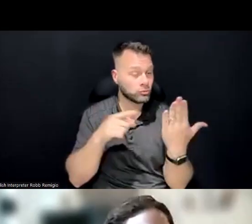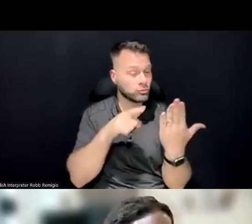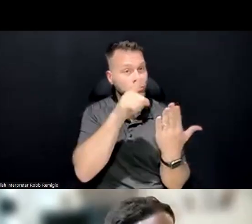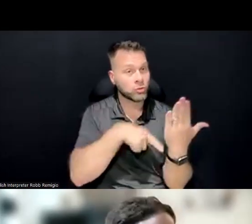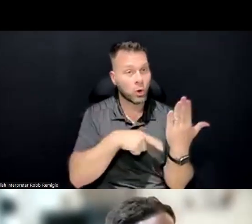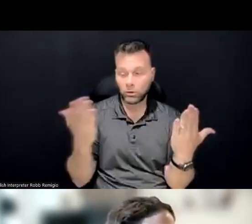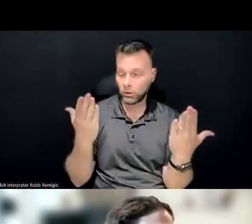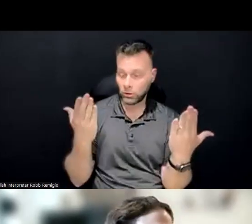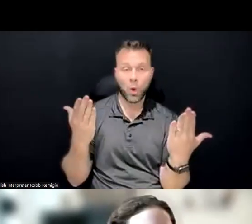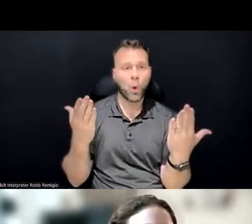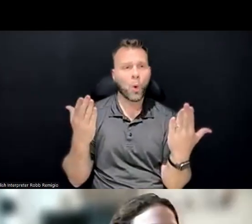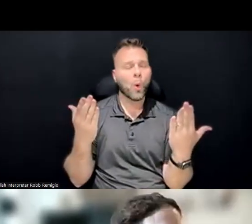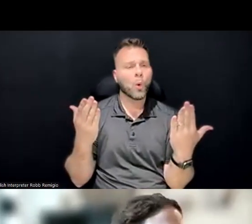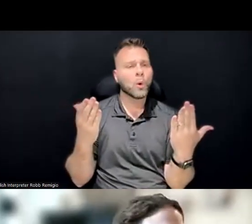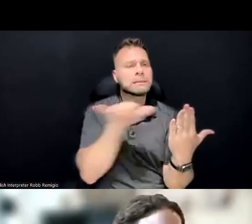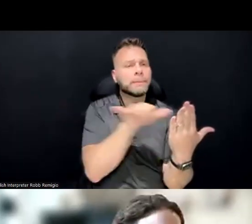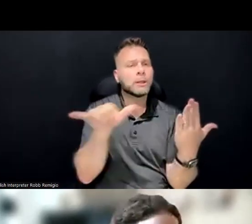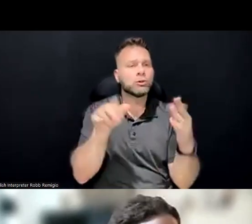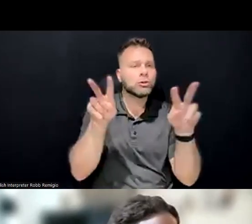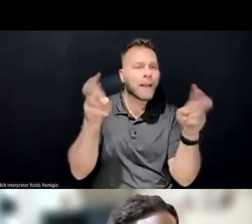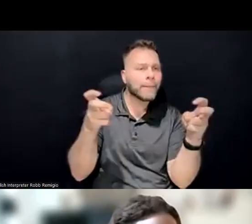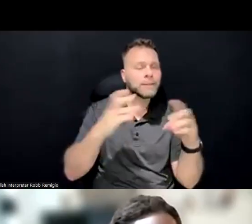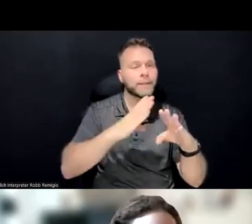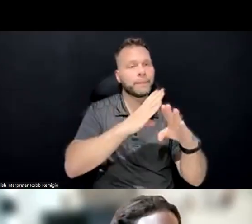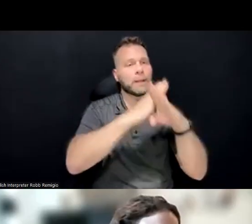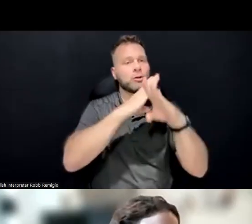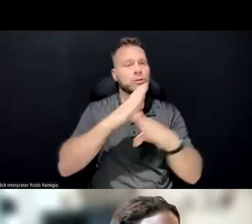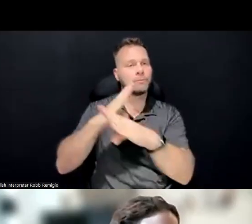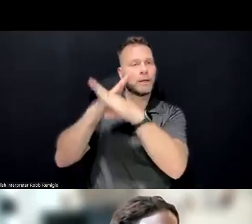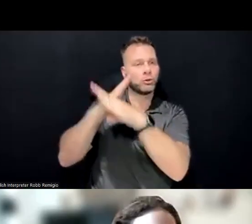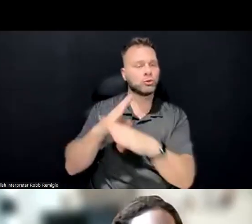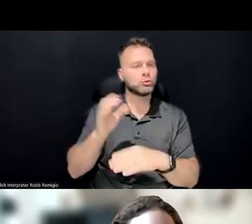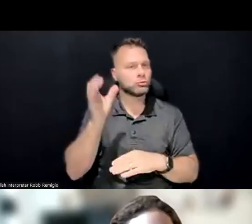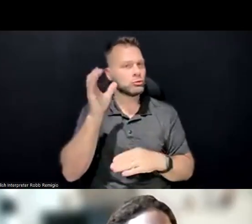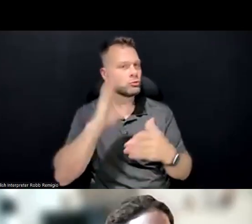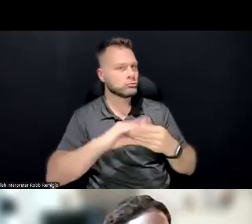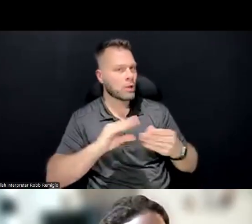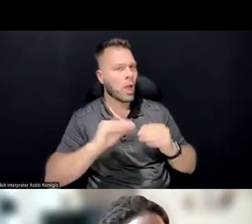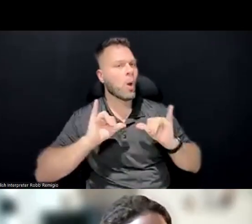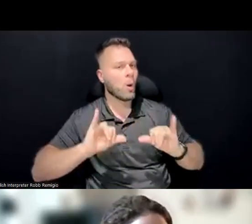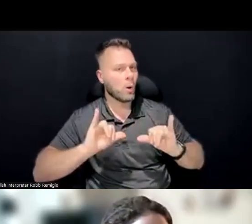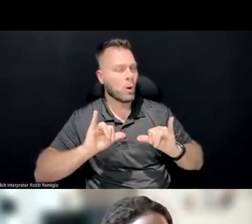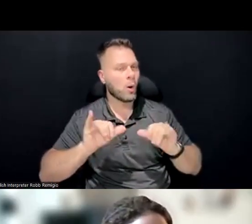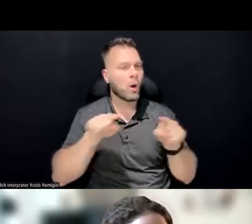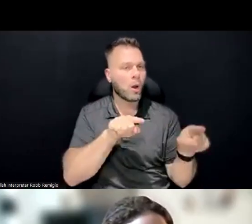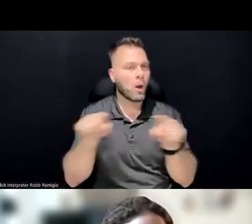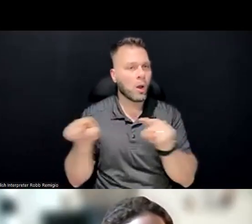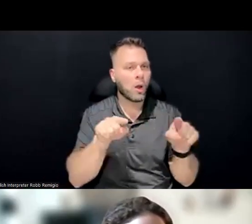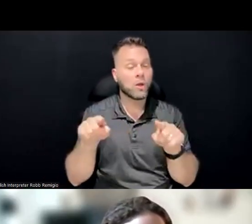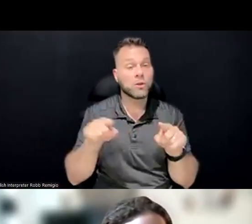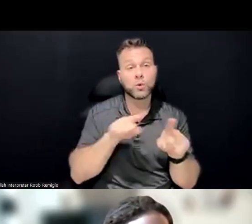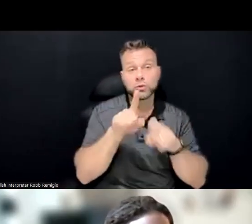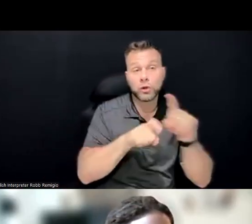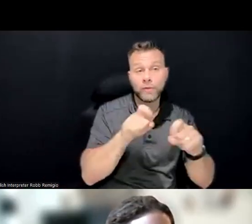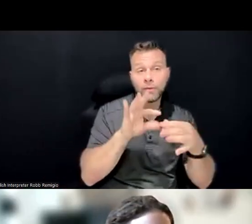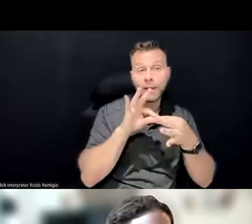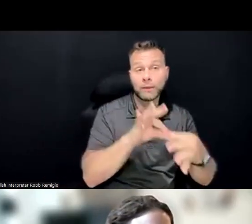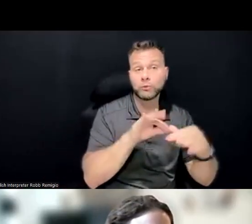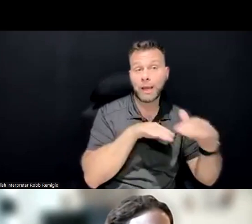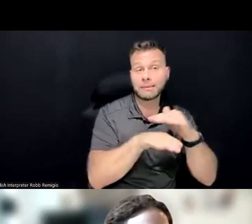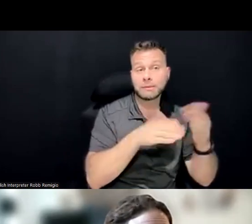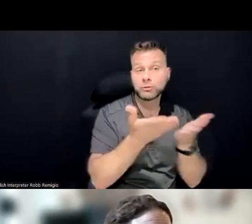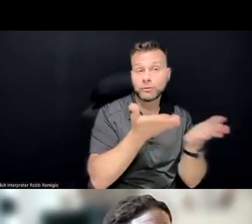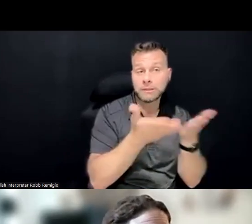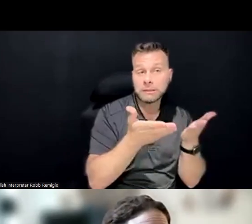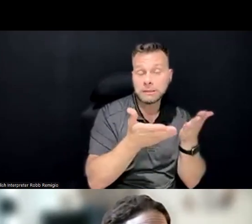So topics that were, for example, barriers that you heard today. We looked at barriers that came up in the survey in terms of accessing services, and